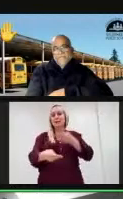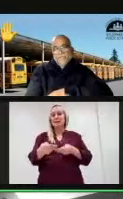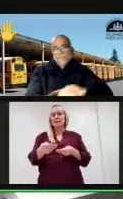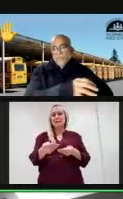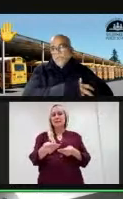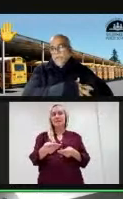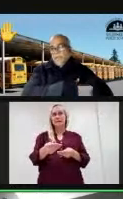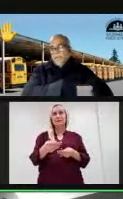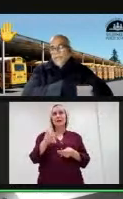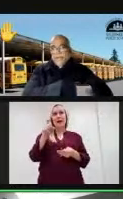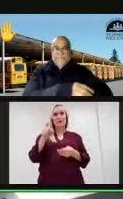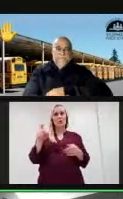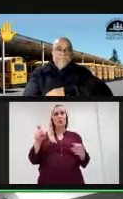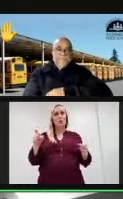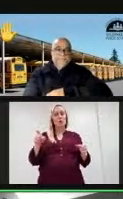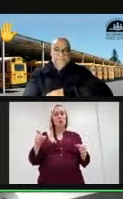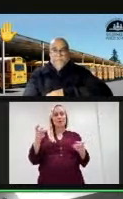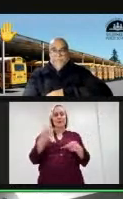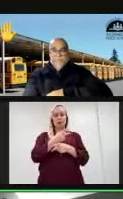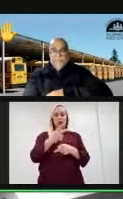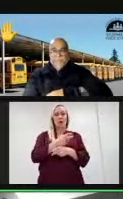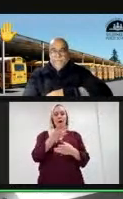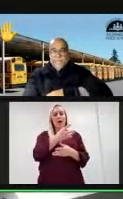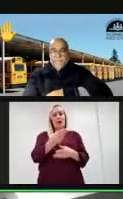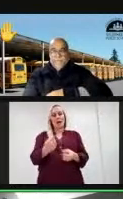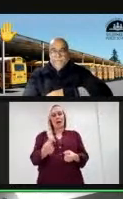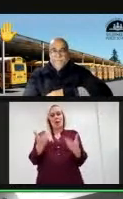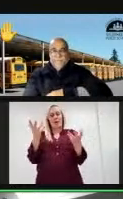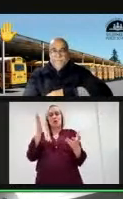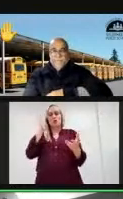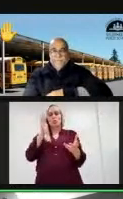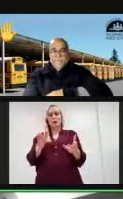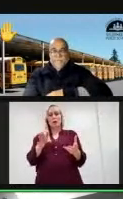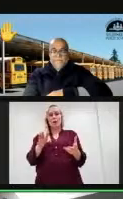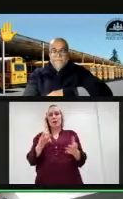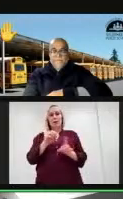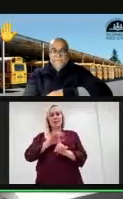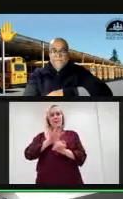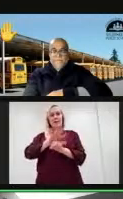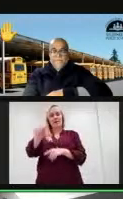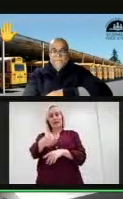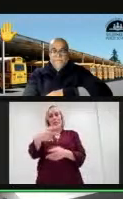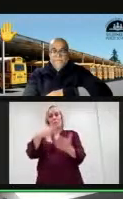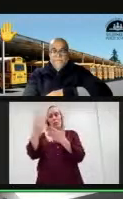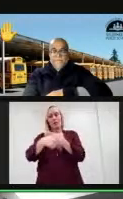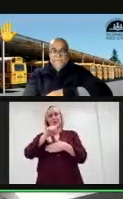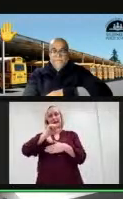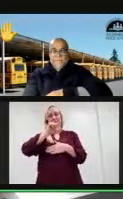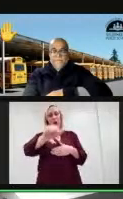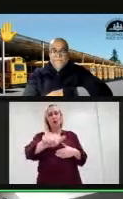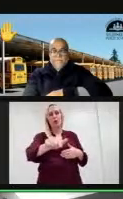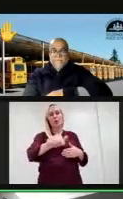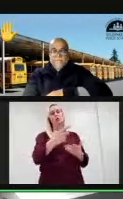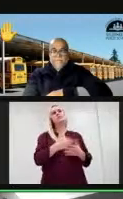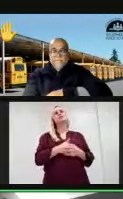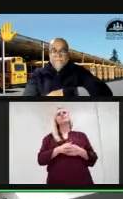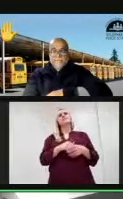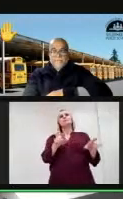we'll be having to deal with, and how much it's going to maybe affect other programs with that, and